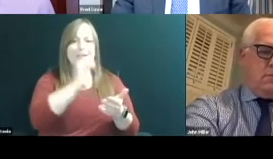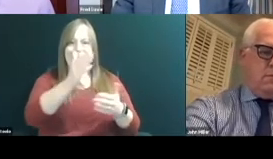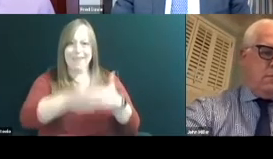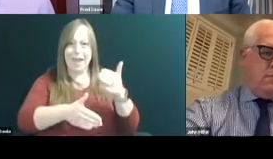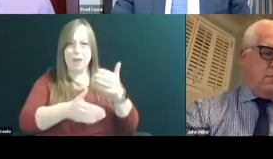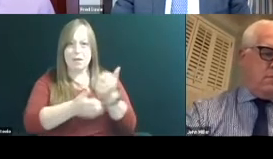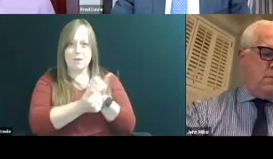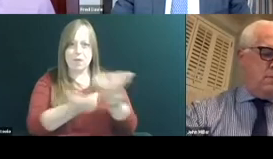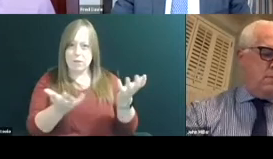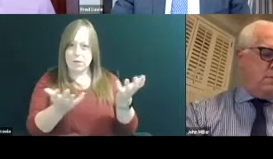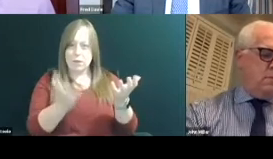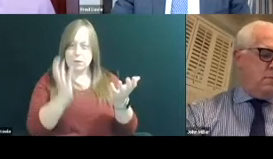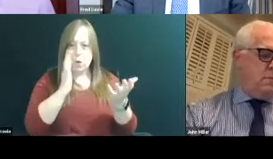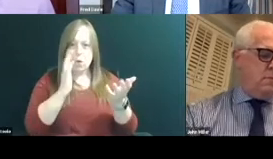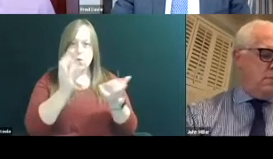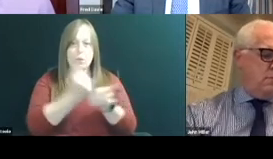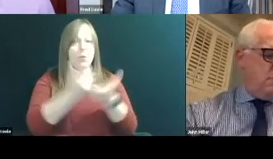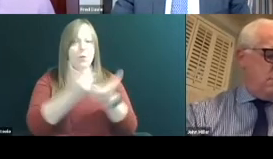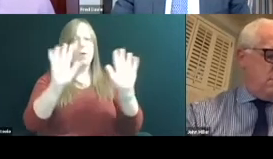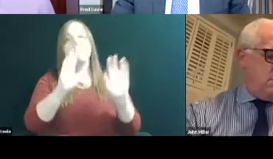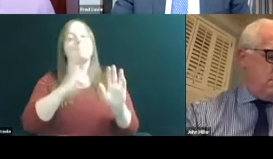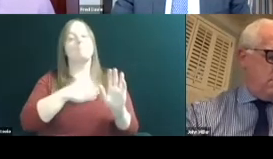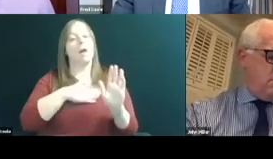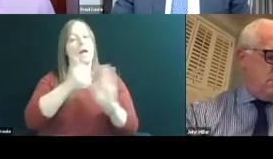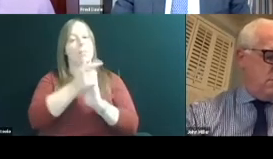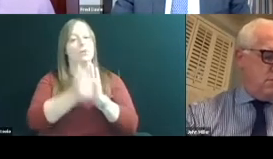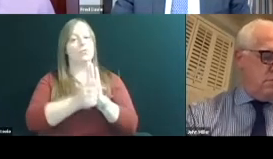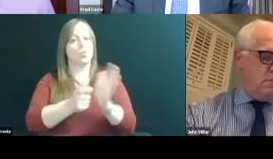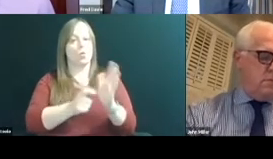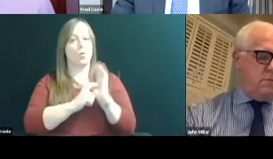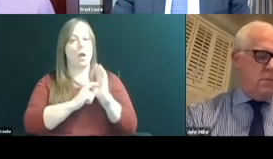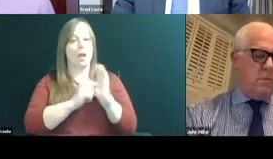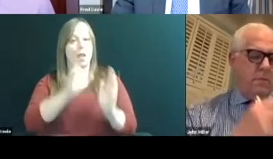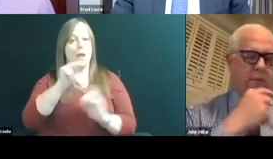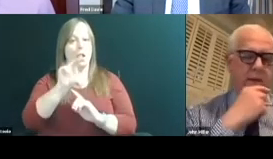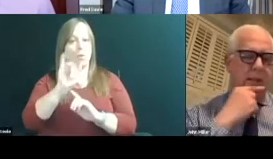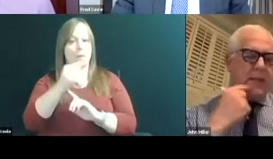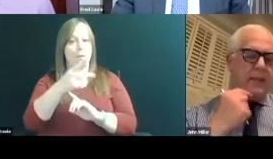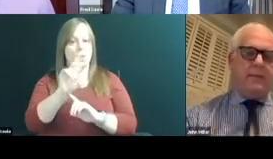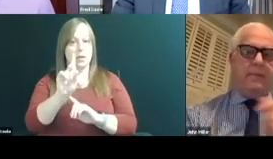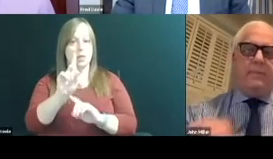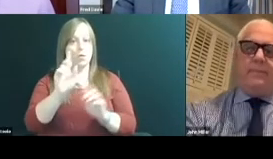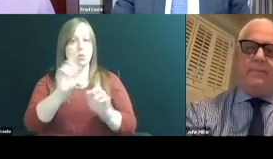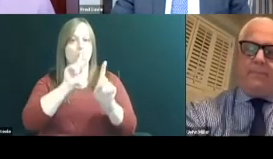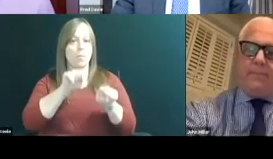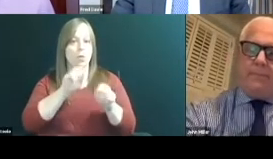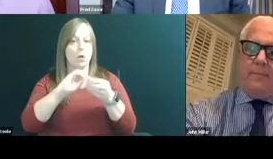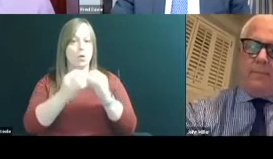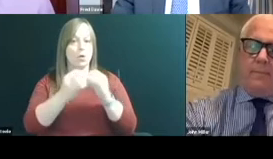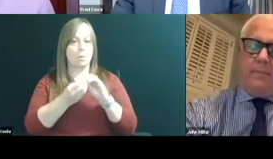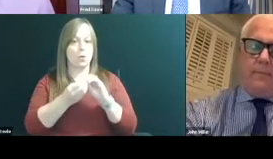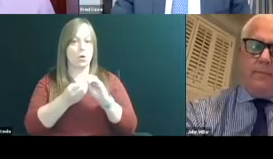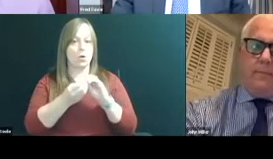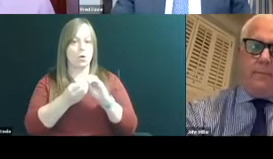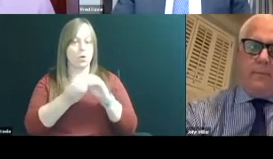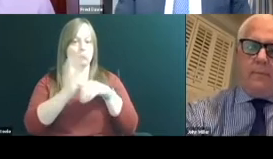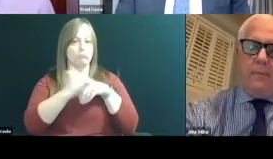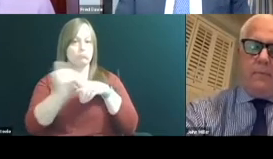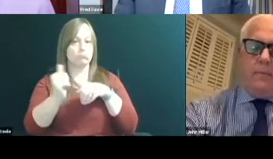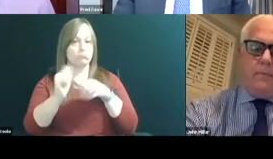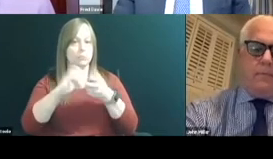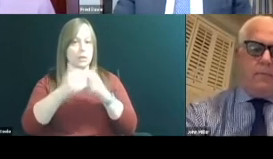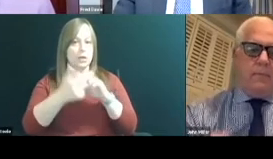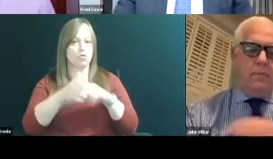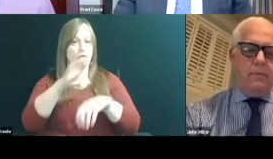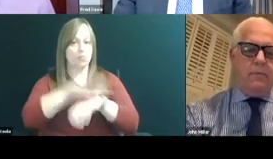of stop and frisk. So my legislation requires the NYPD to report on the number of summonses issued, arrests